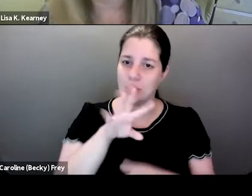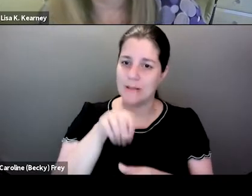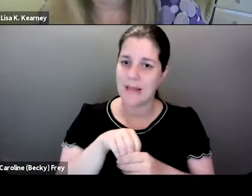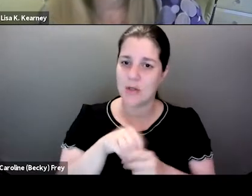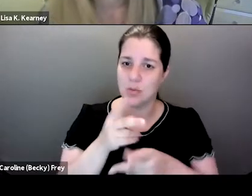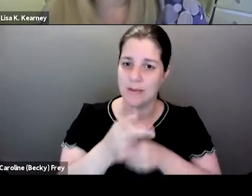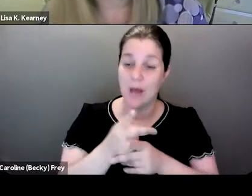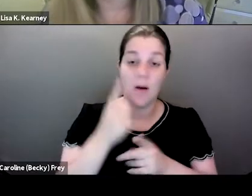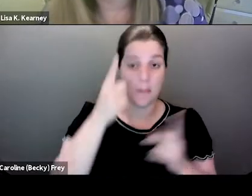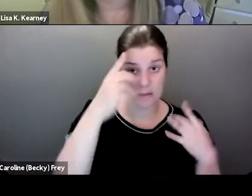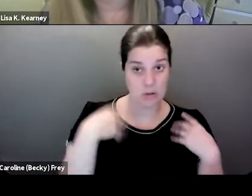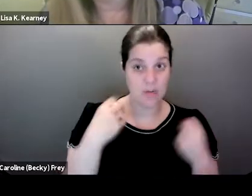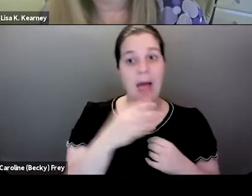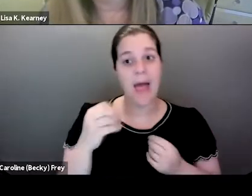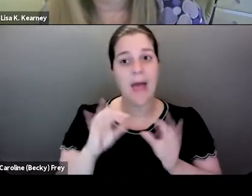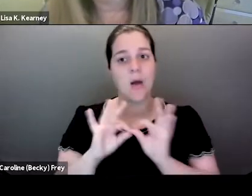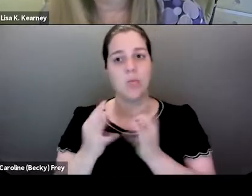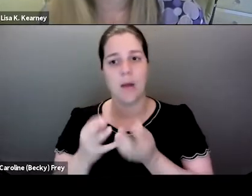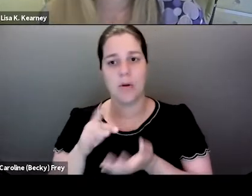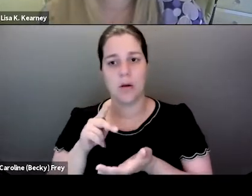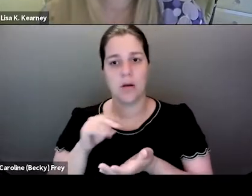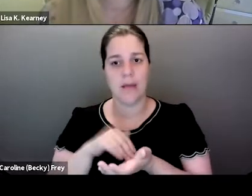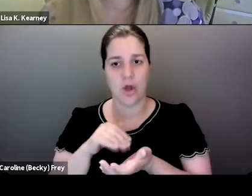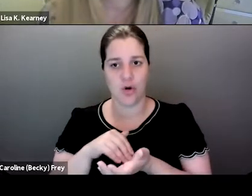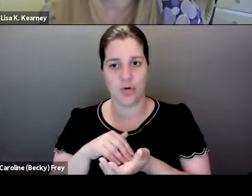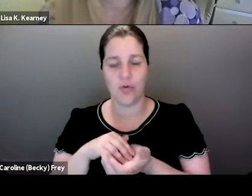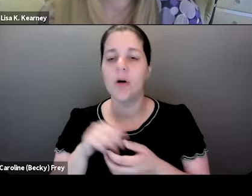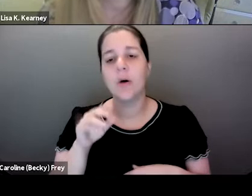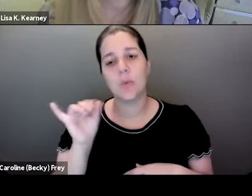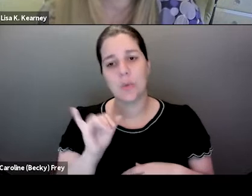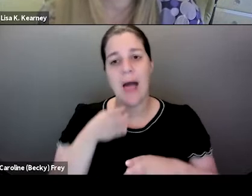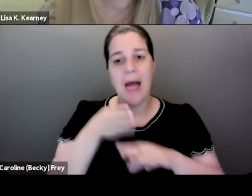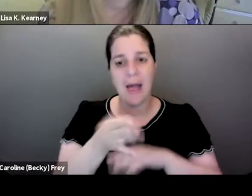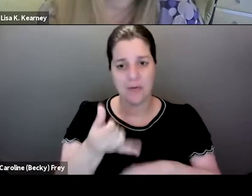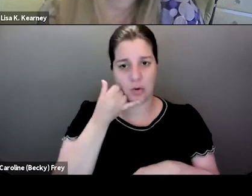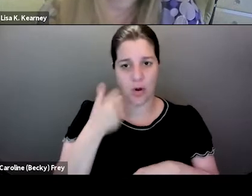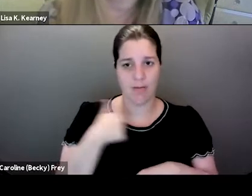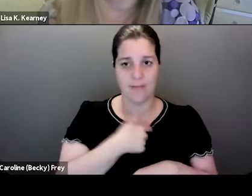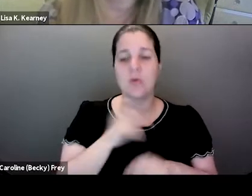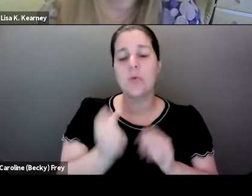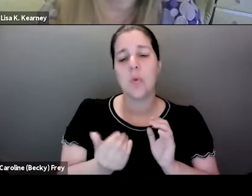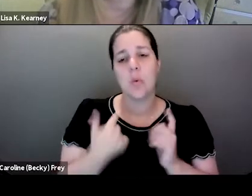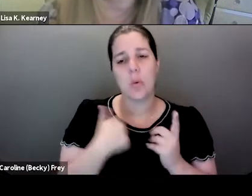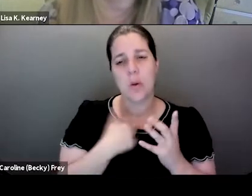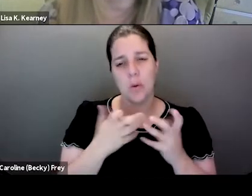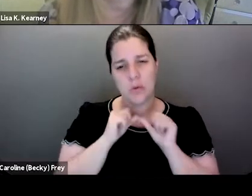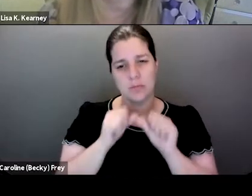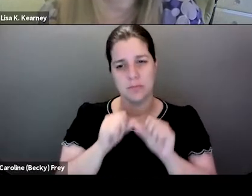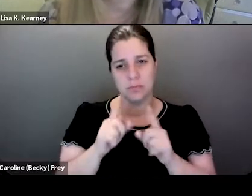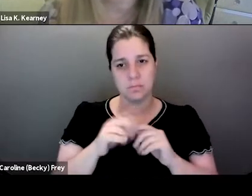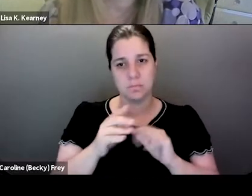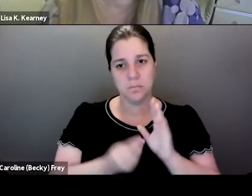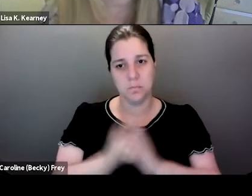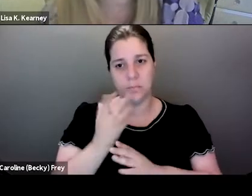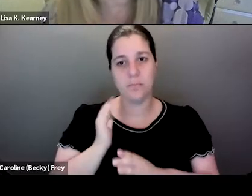primary care, after calling the crisis line. And so those are significant findings that we want to continue to build off from. And